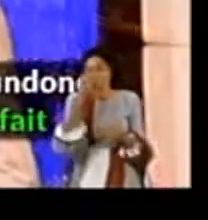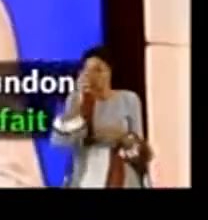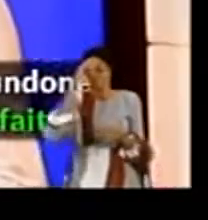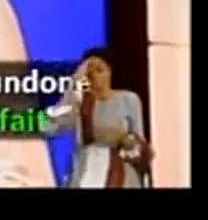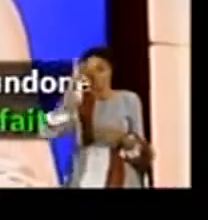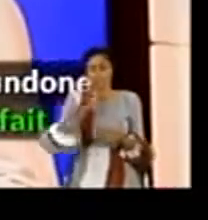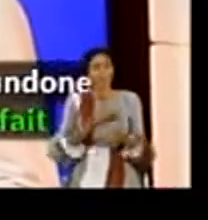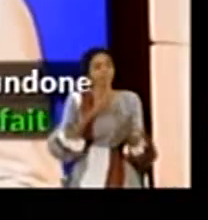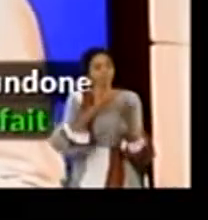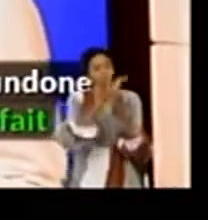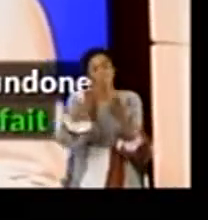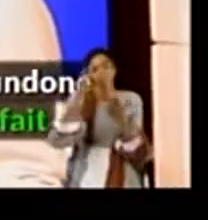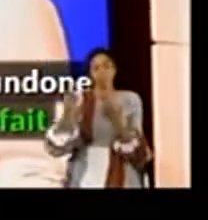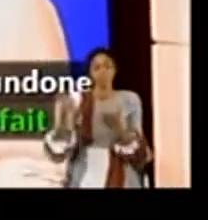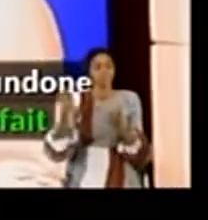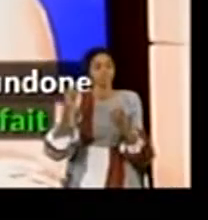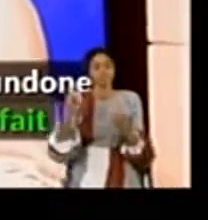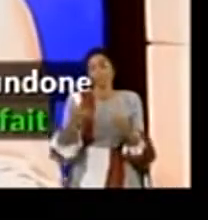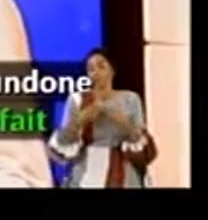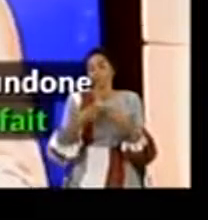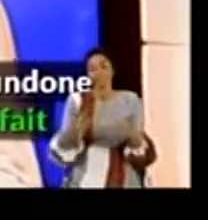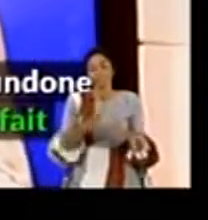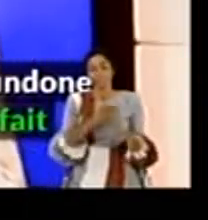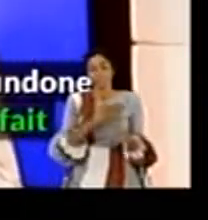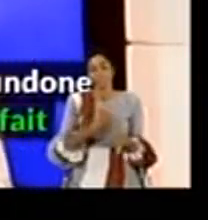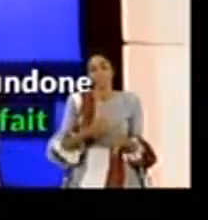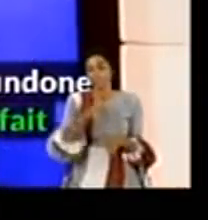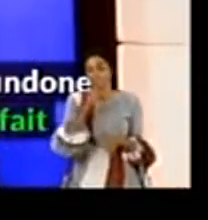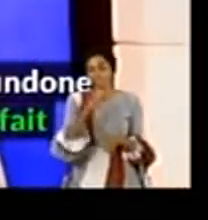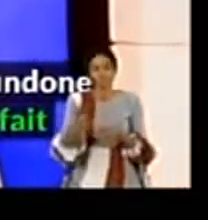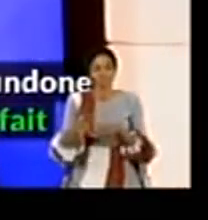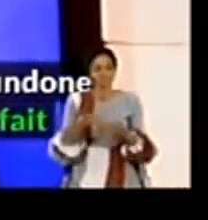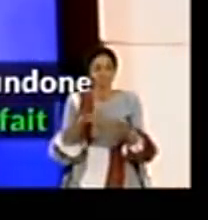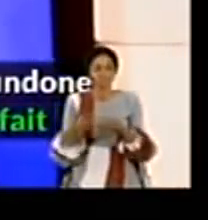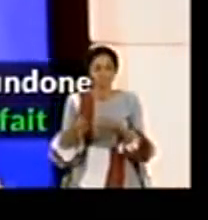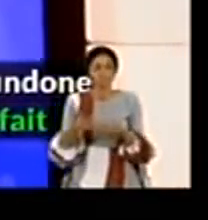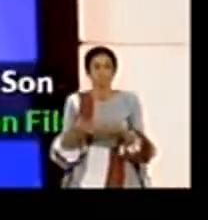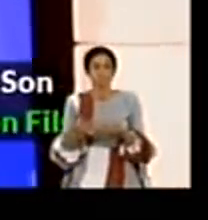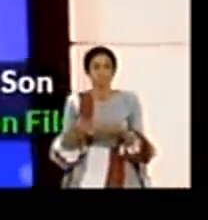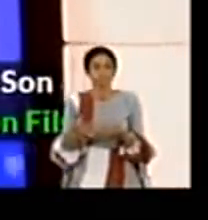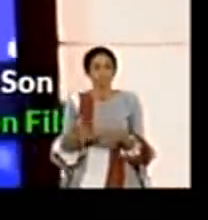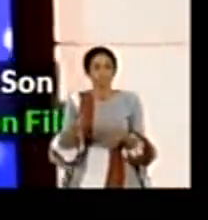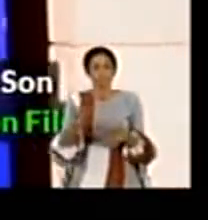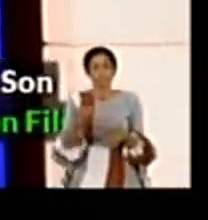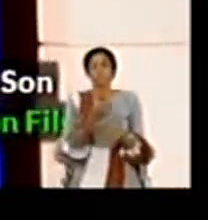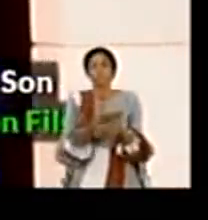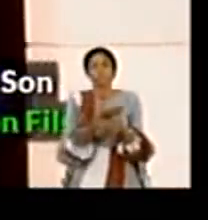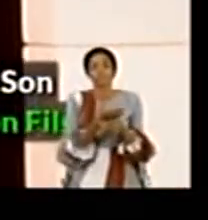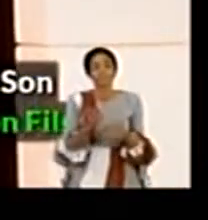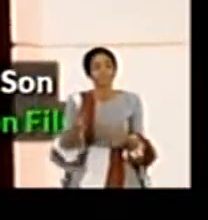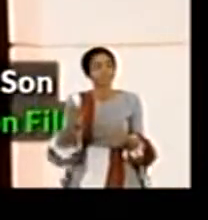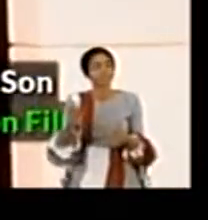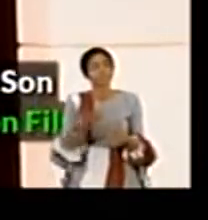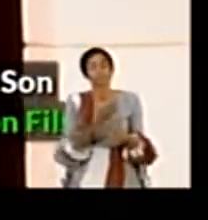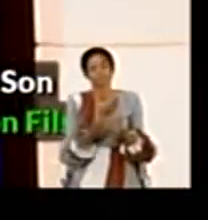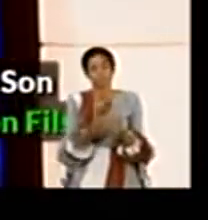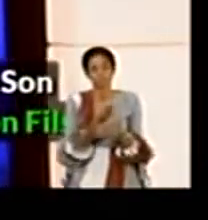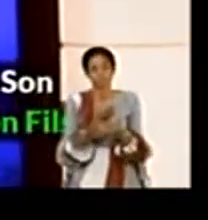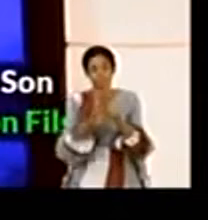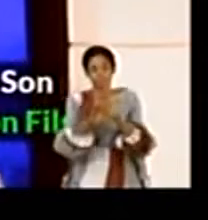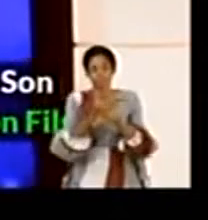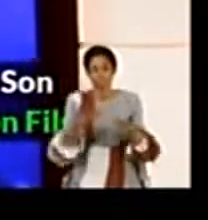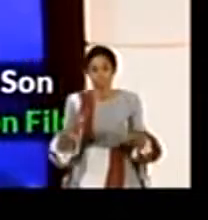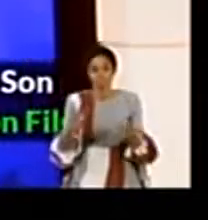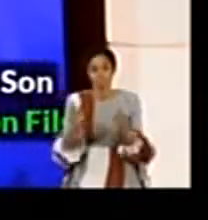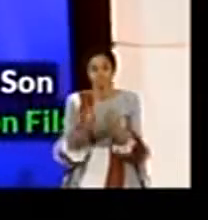Blind man, I wonder, so who love who stand undone, a beggar so